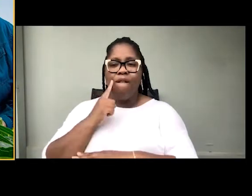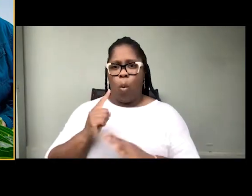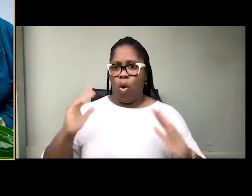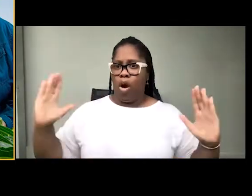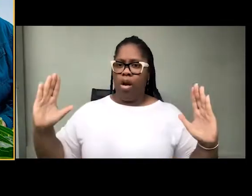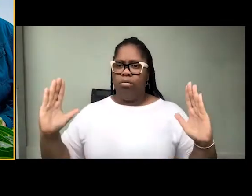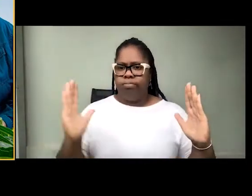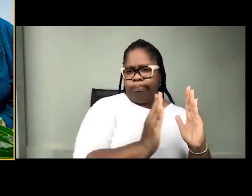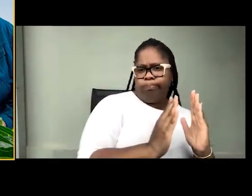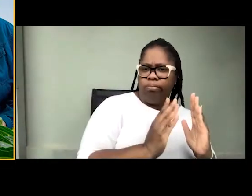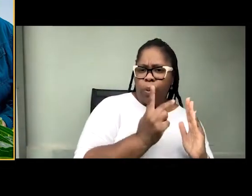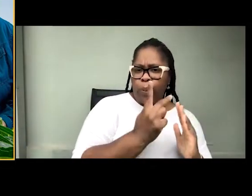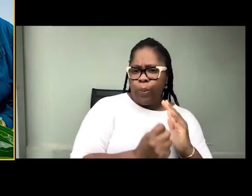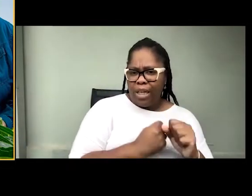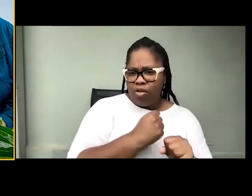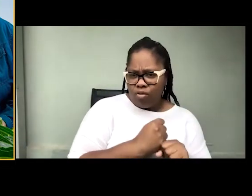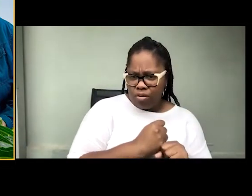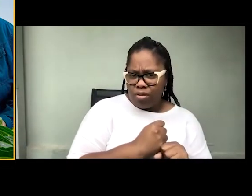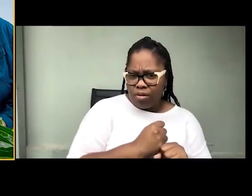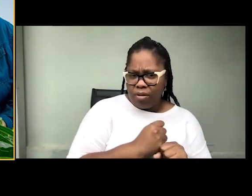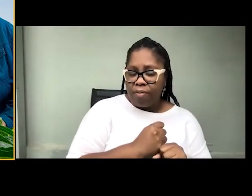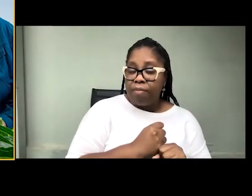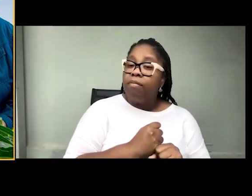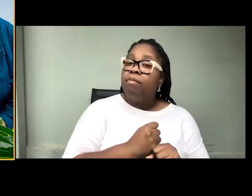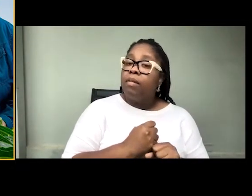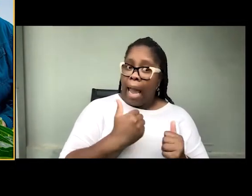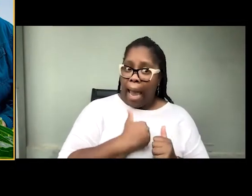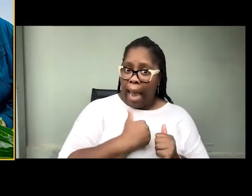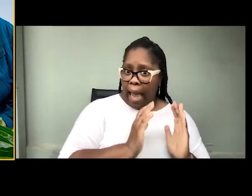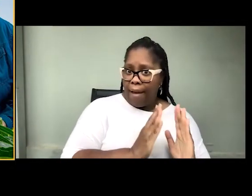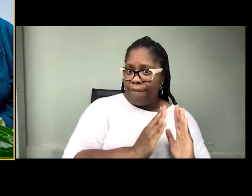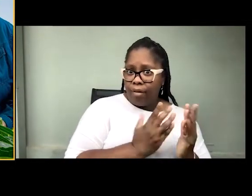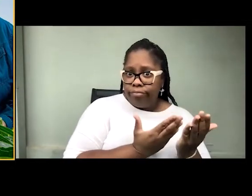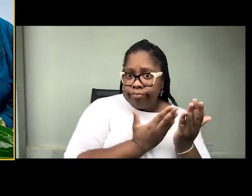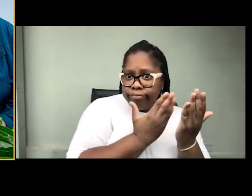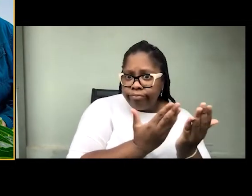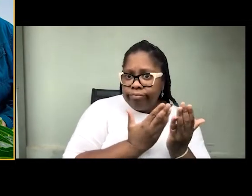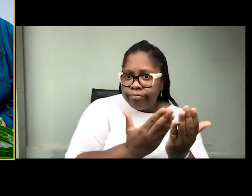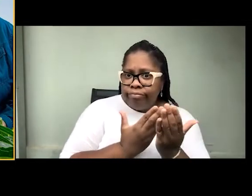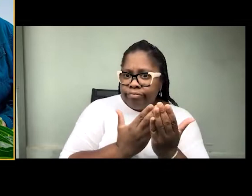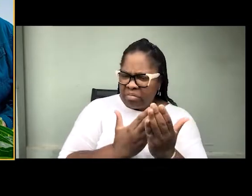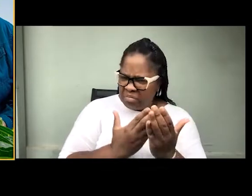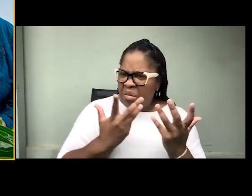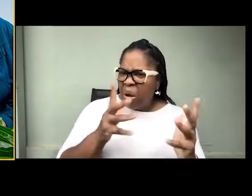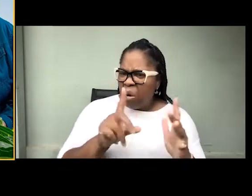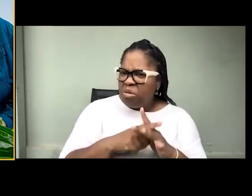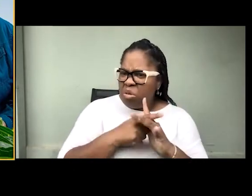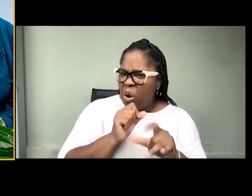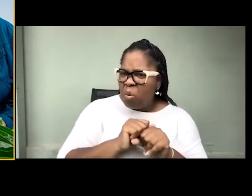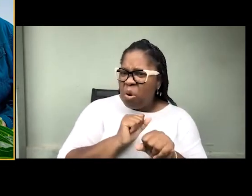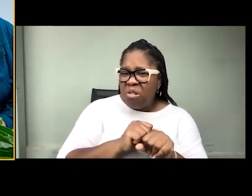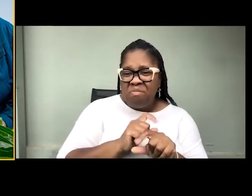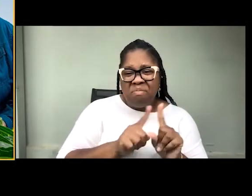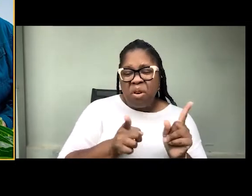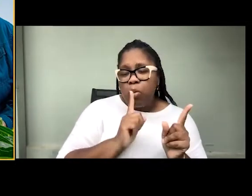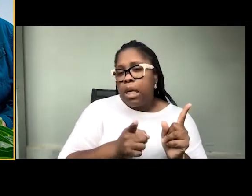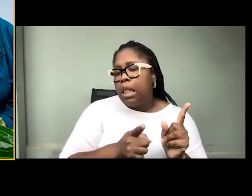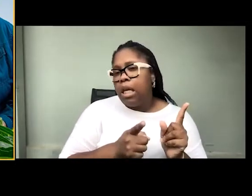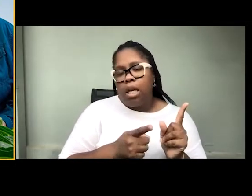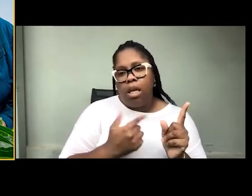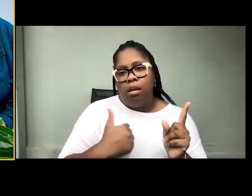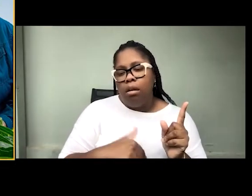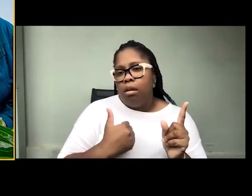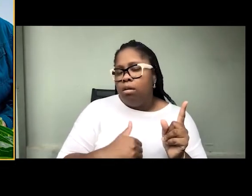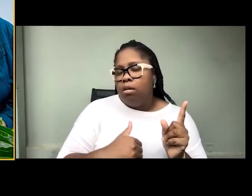of this plan. While we have those initiatives and we are working on them, there is also just so much more to the master plan.